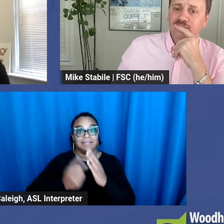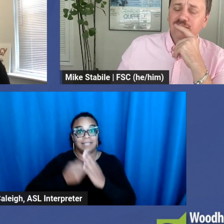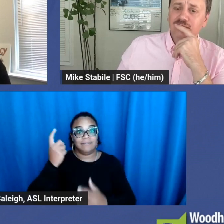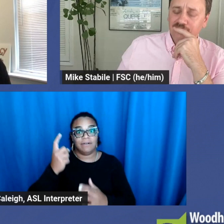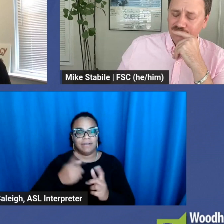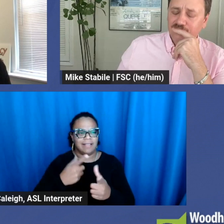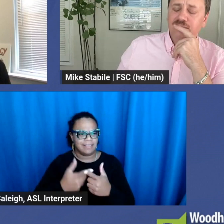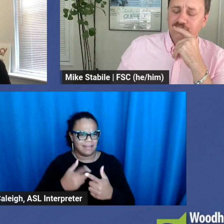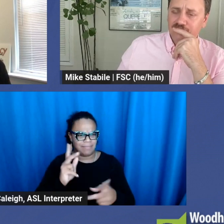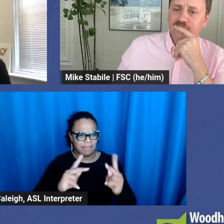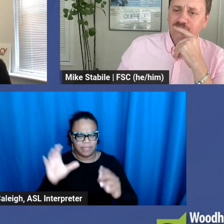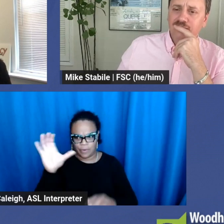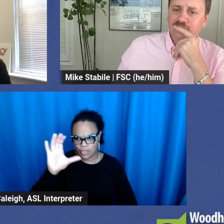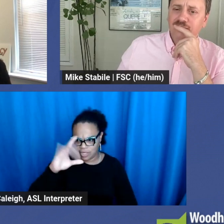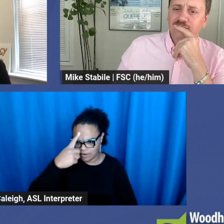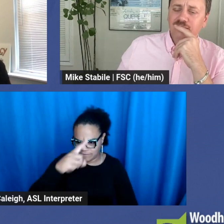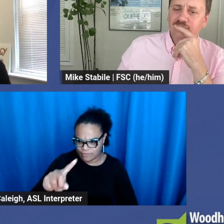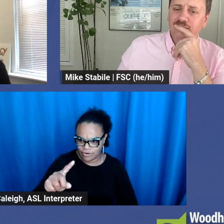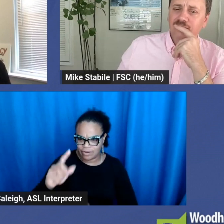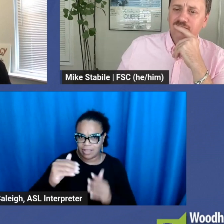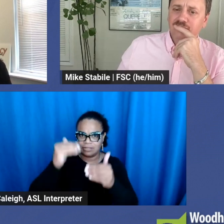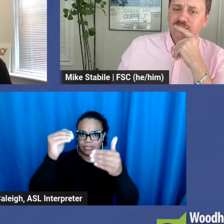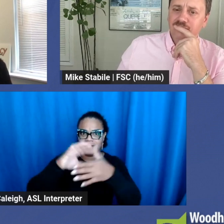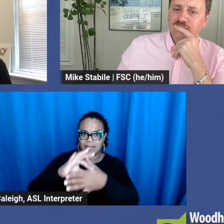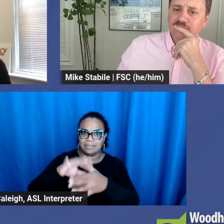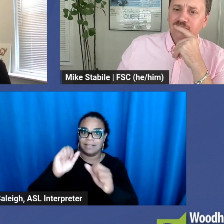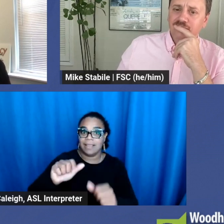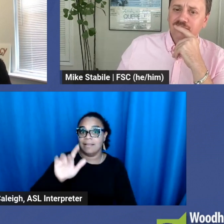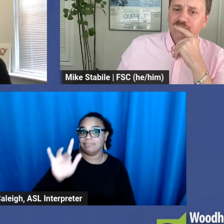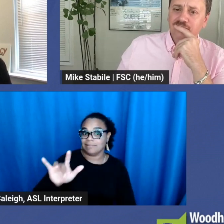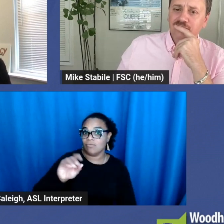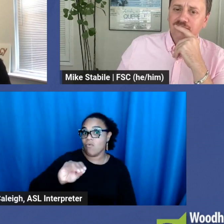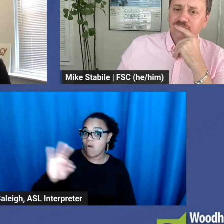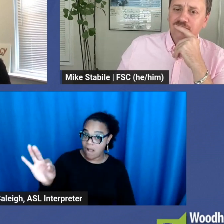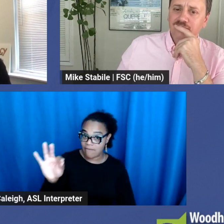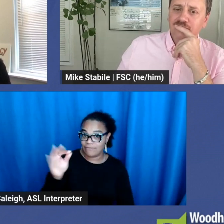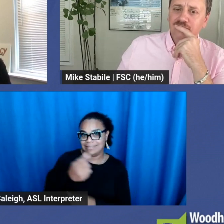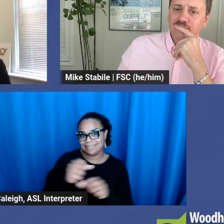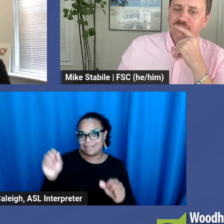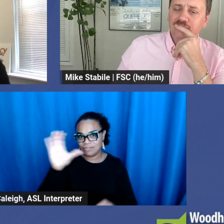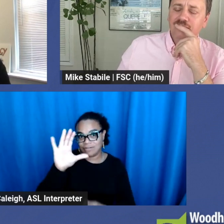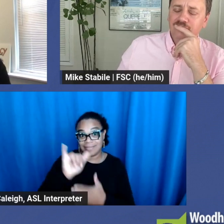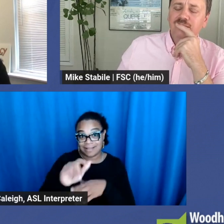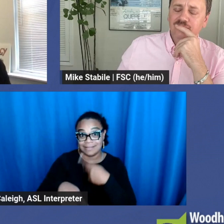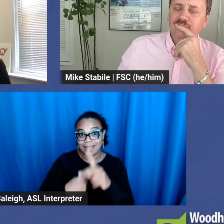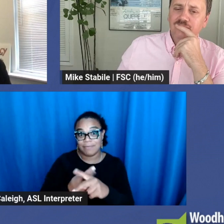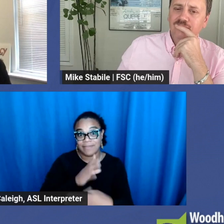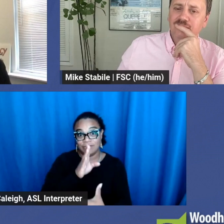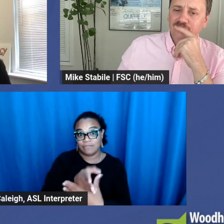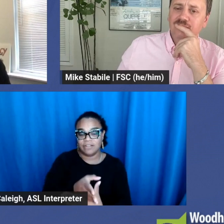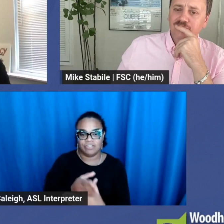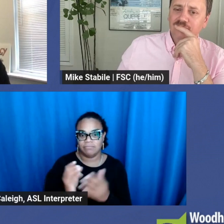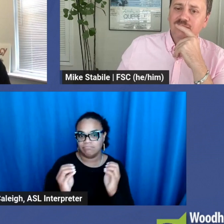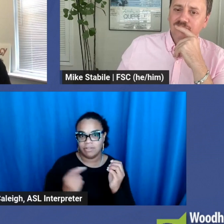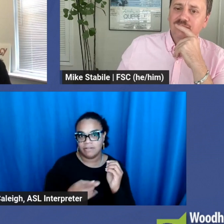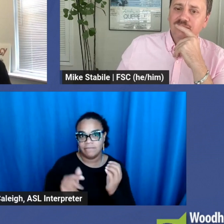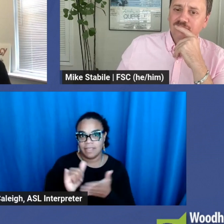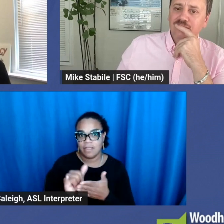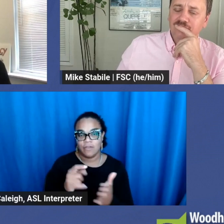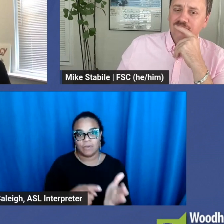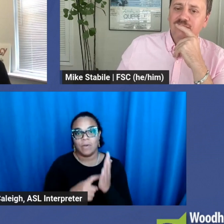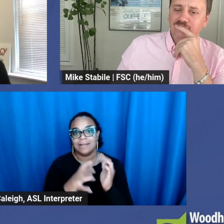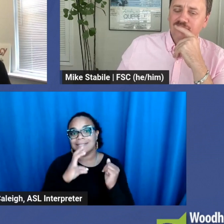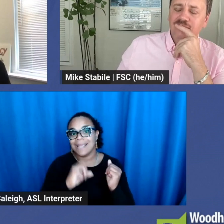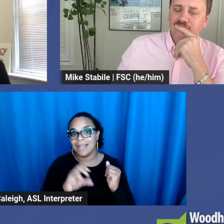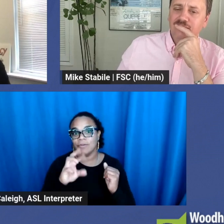content or other content that's blocked by safe search can turn it off. That's the kind of intervention that none of that requires age or